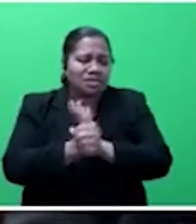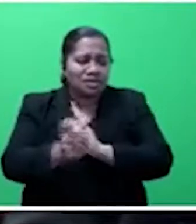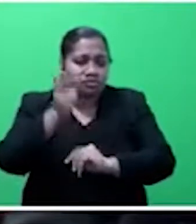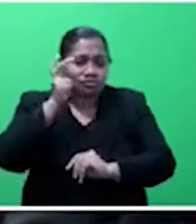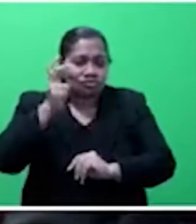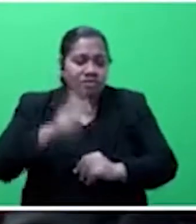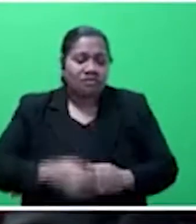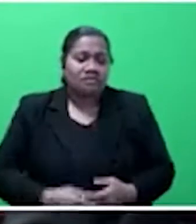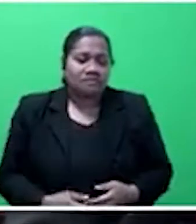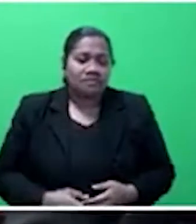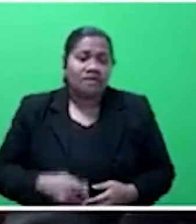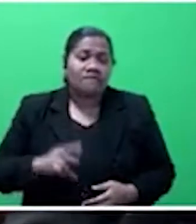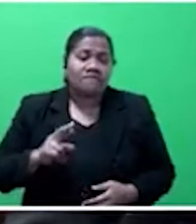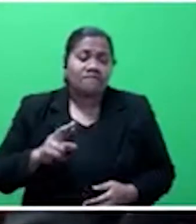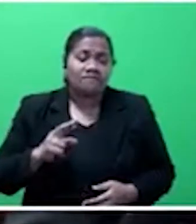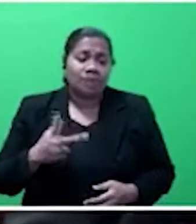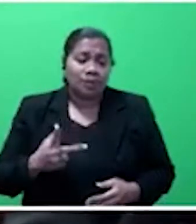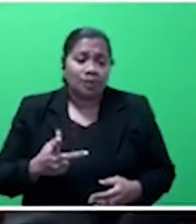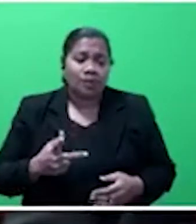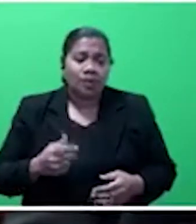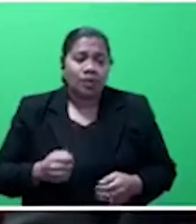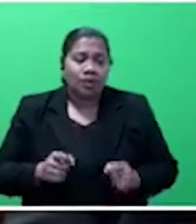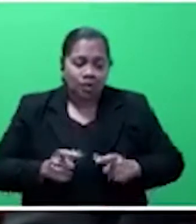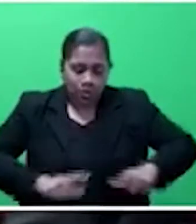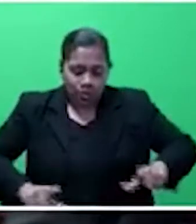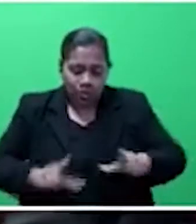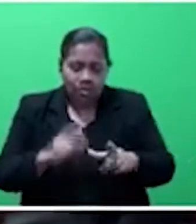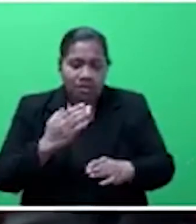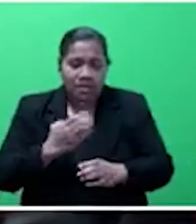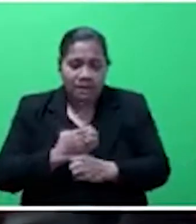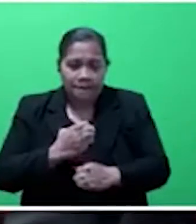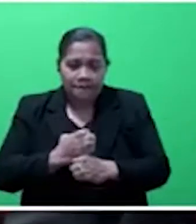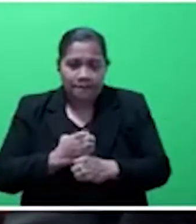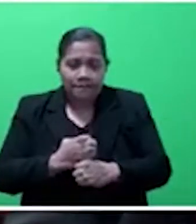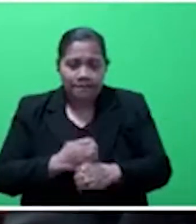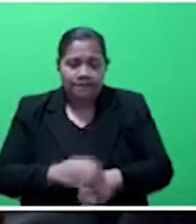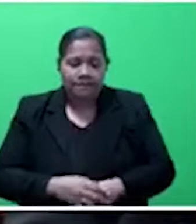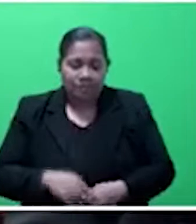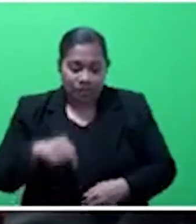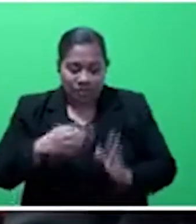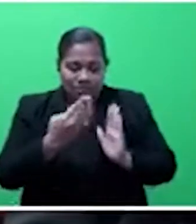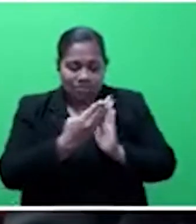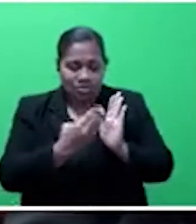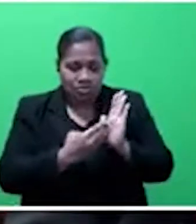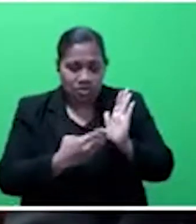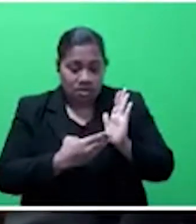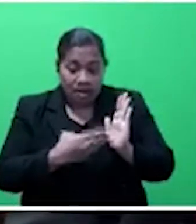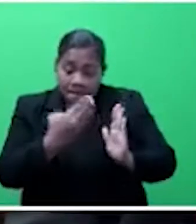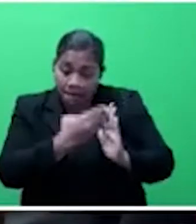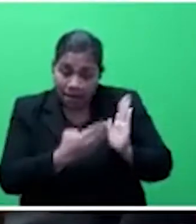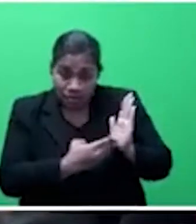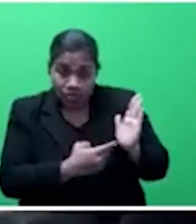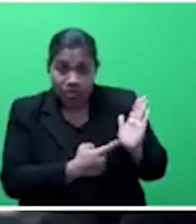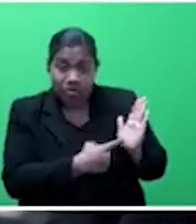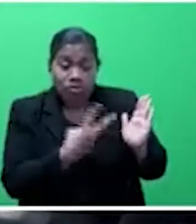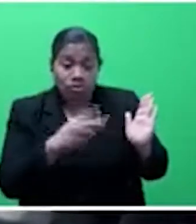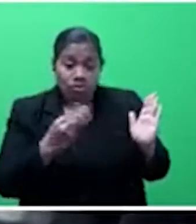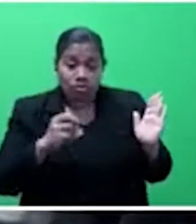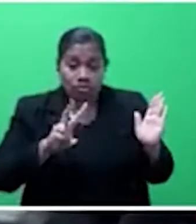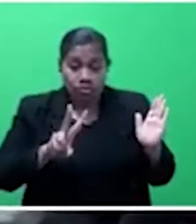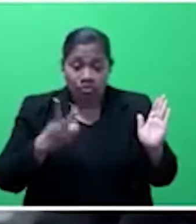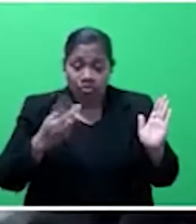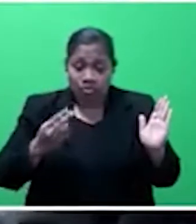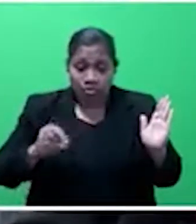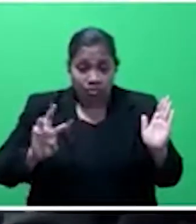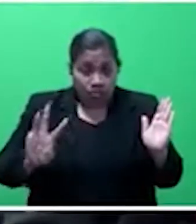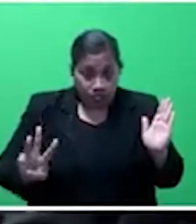greater local employment ability in this budget. This budget, Mr. Speaker said, 2022-2023,